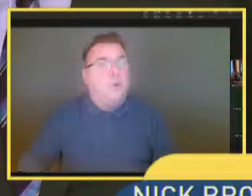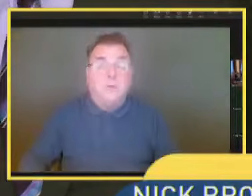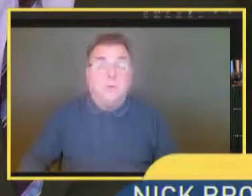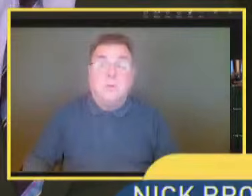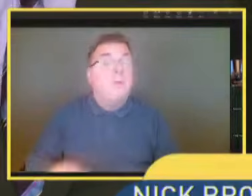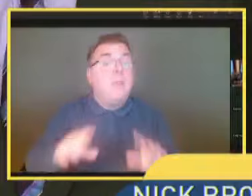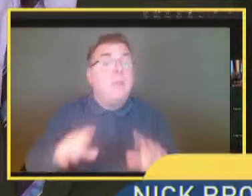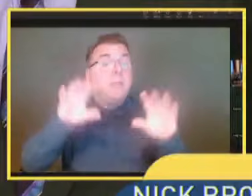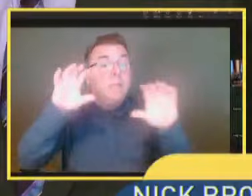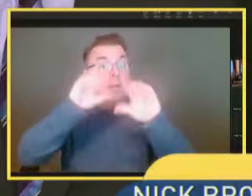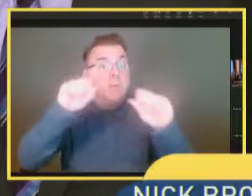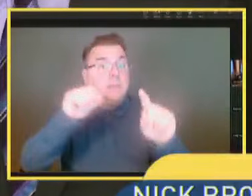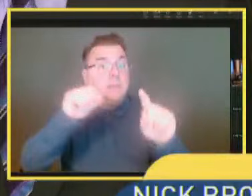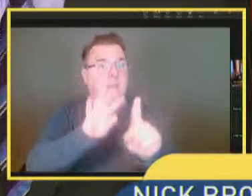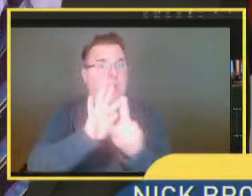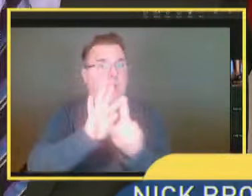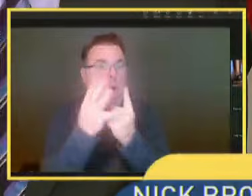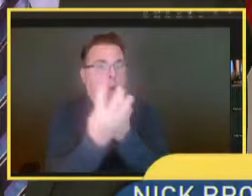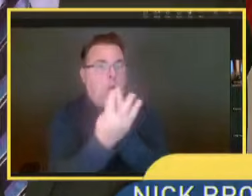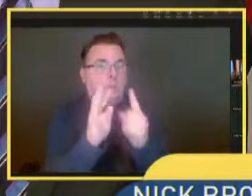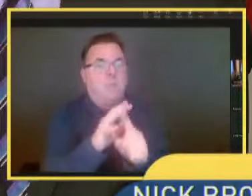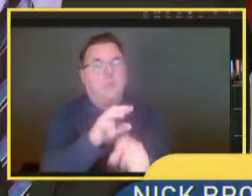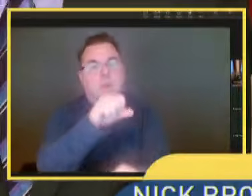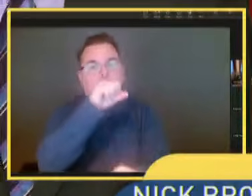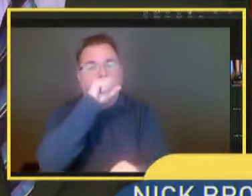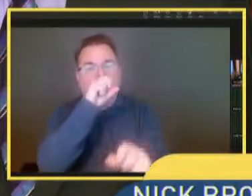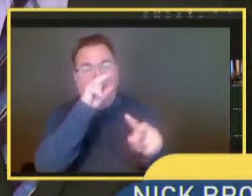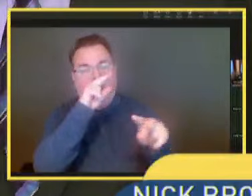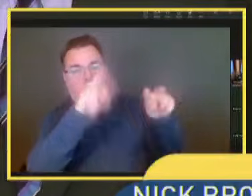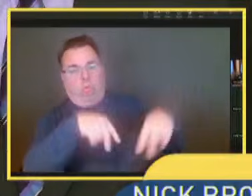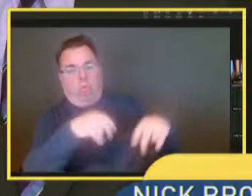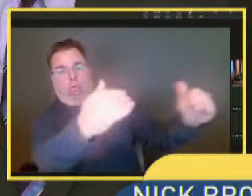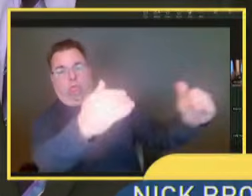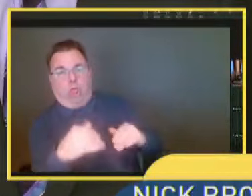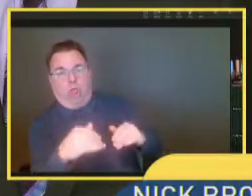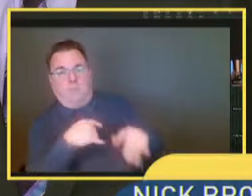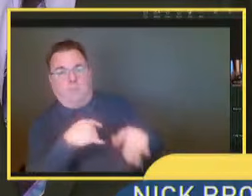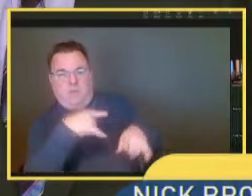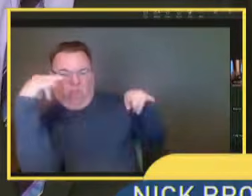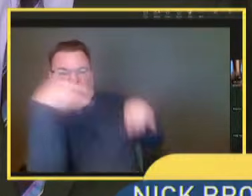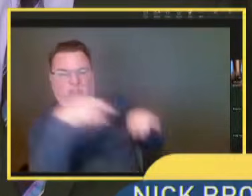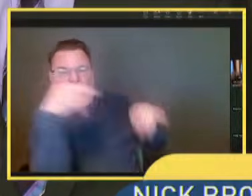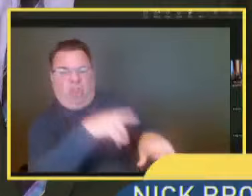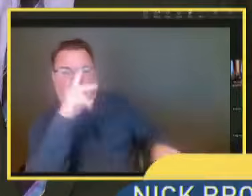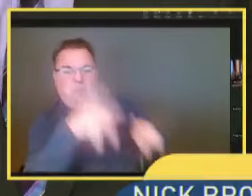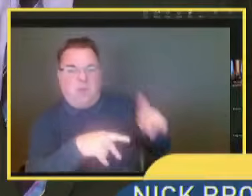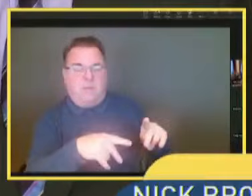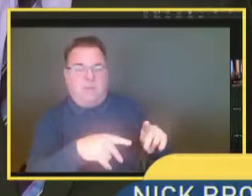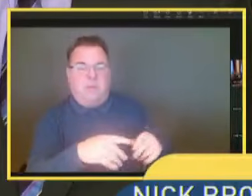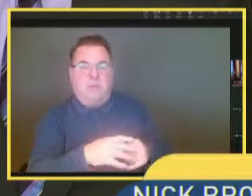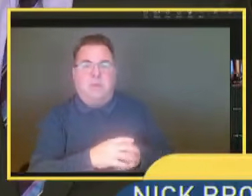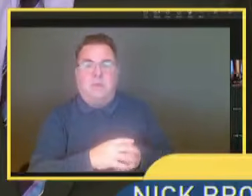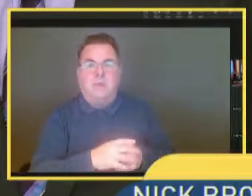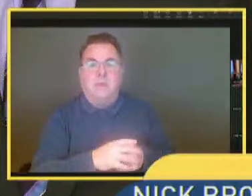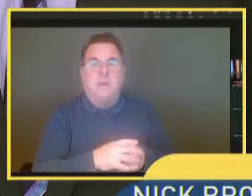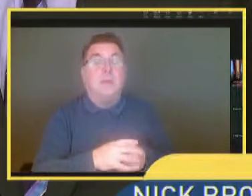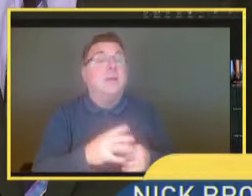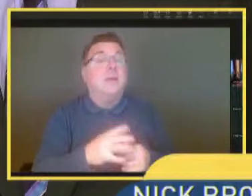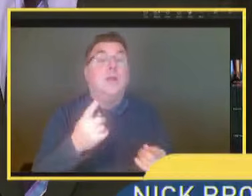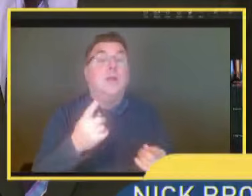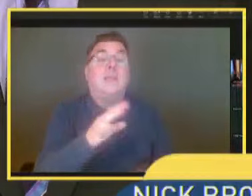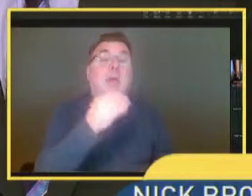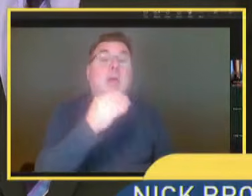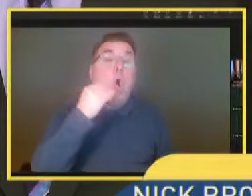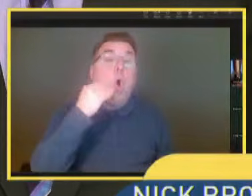to relish in degrading people. They're having fun, holed up on compounds and resorts, toasting each